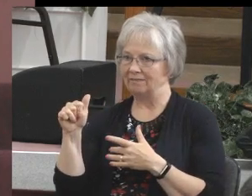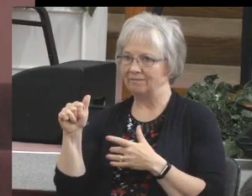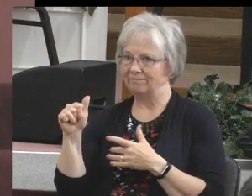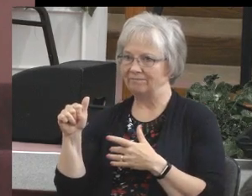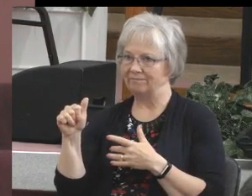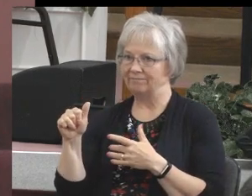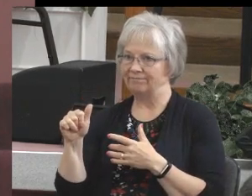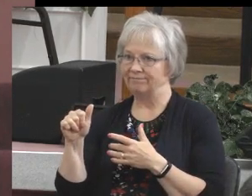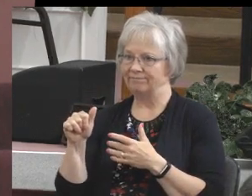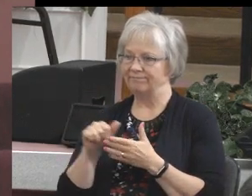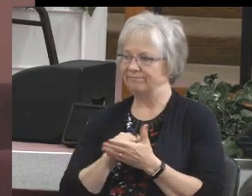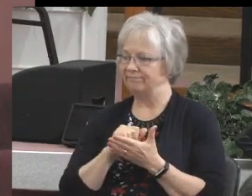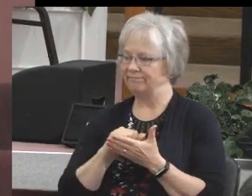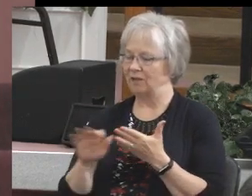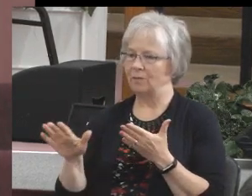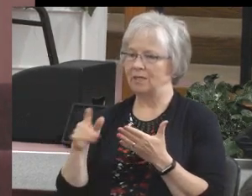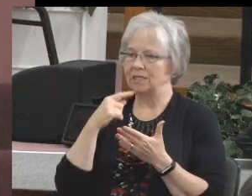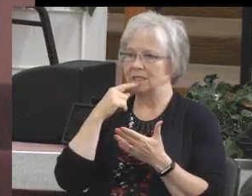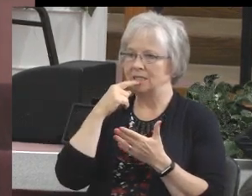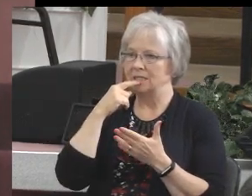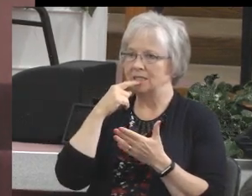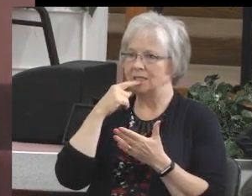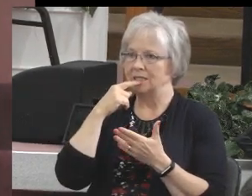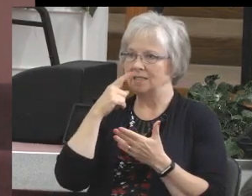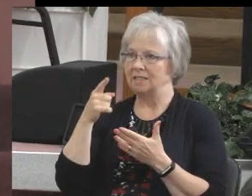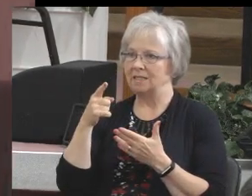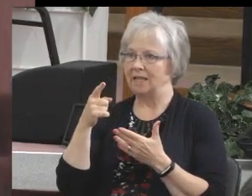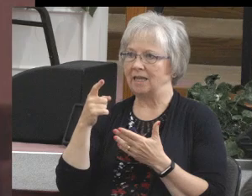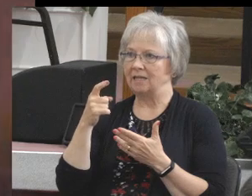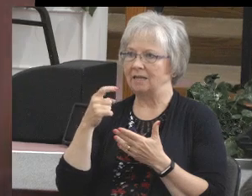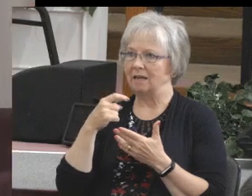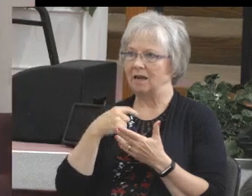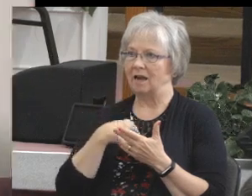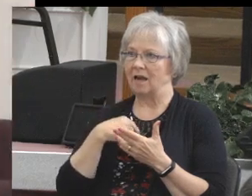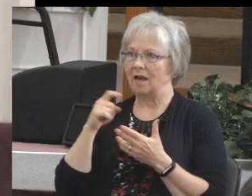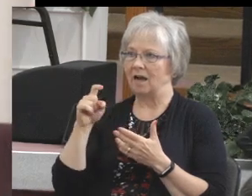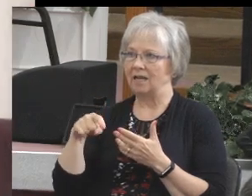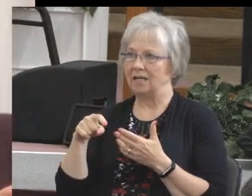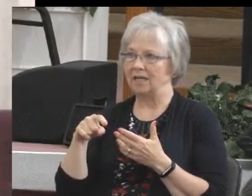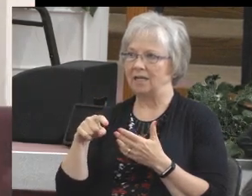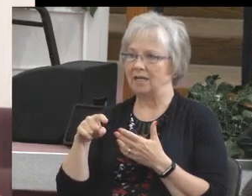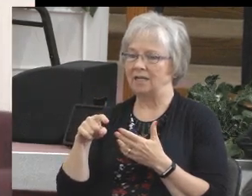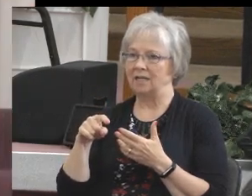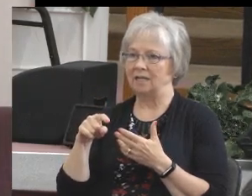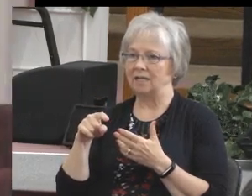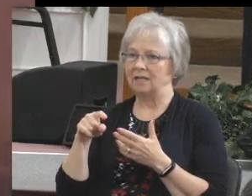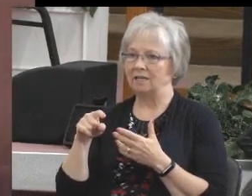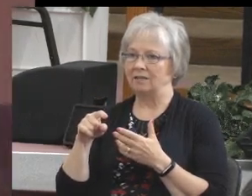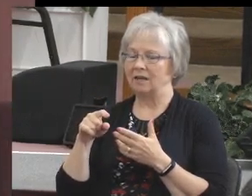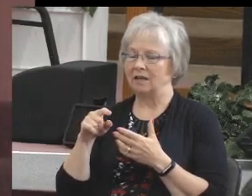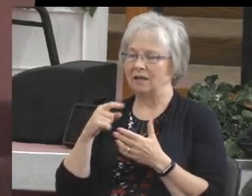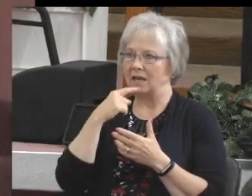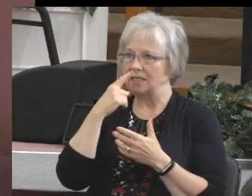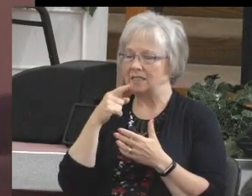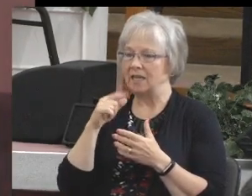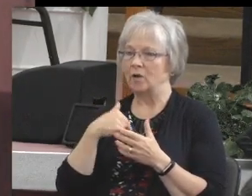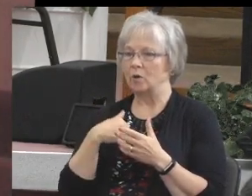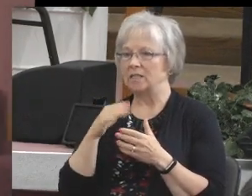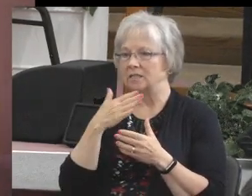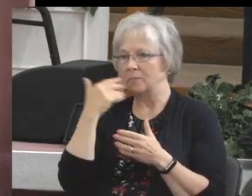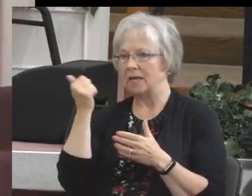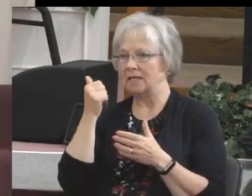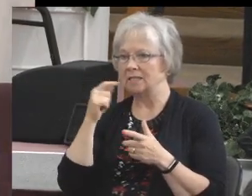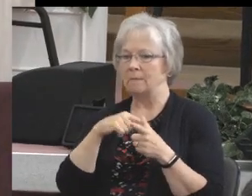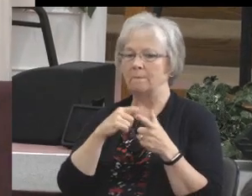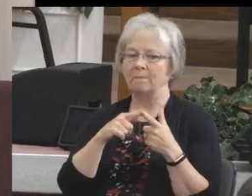Of making a statement on what I believe is best for our country and being attacked by people who claim to be Christians and they want to